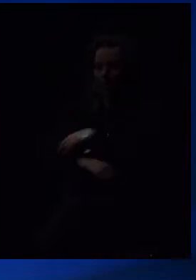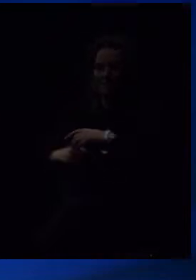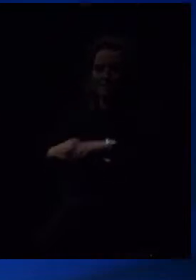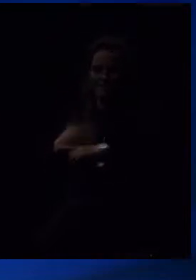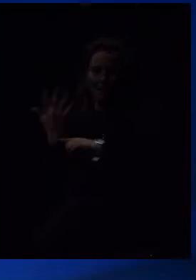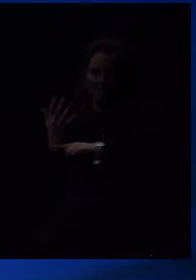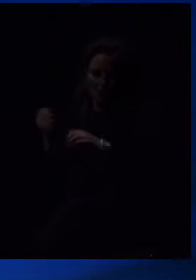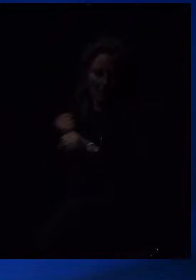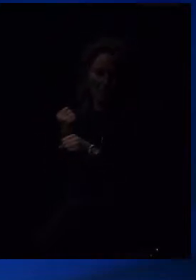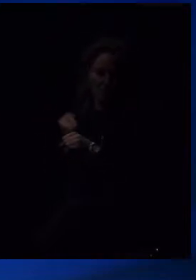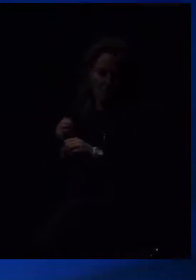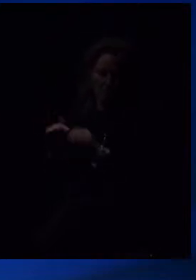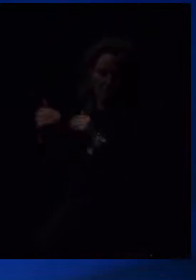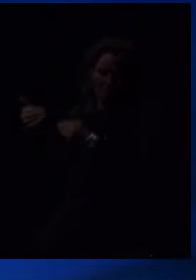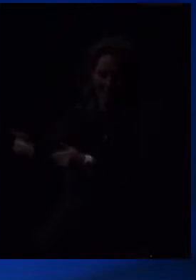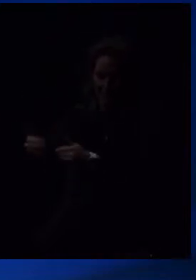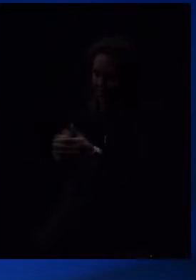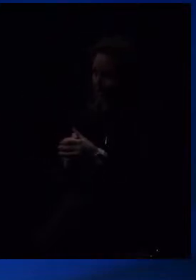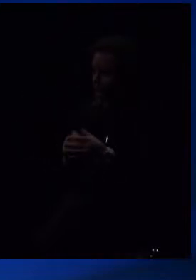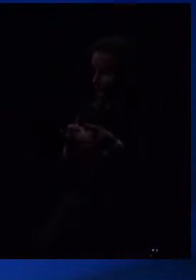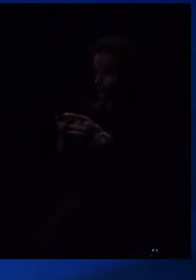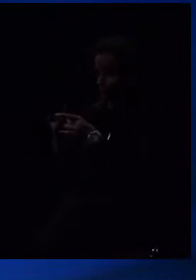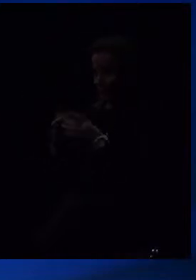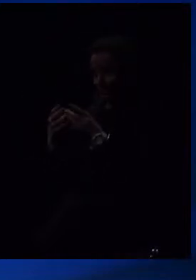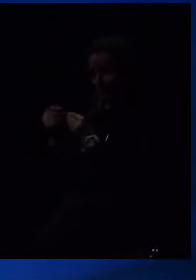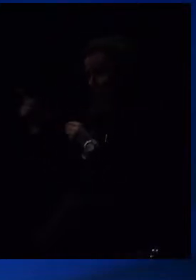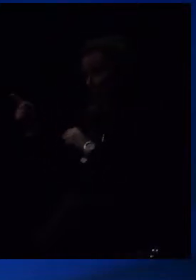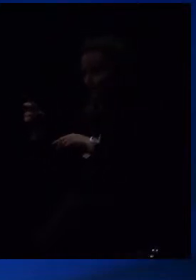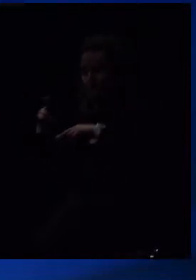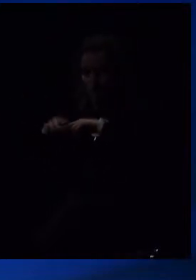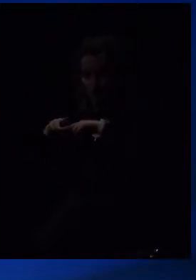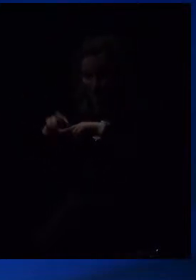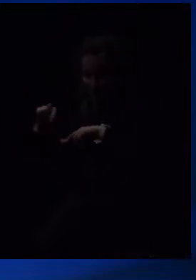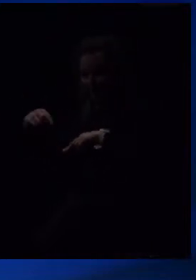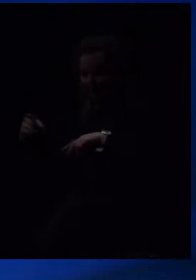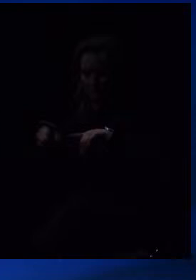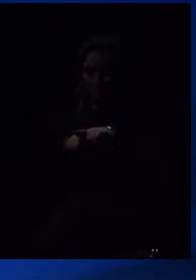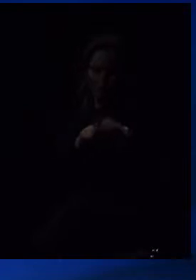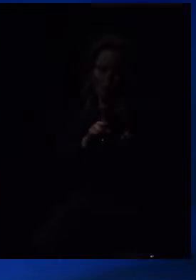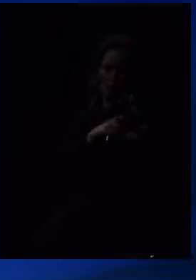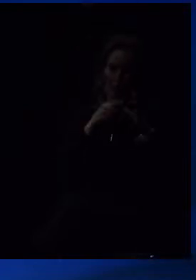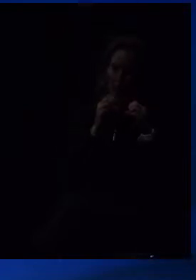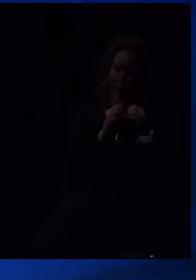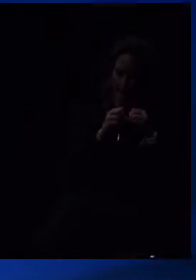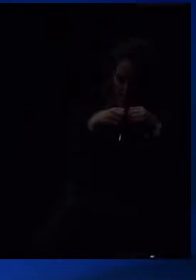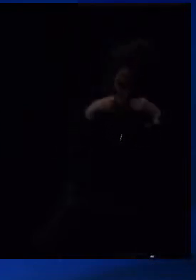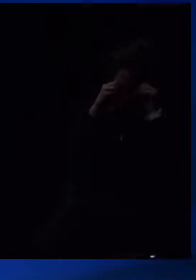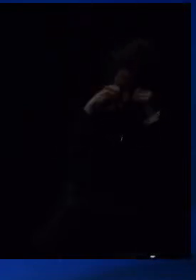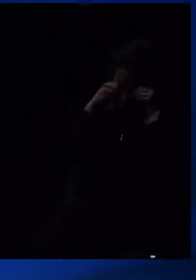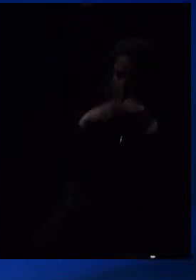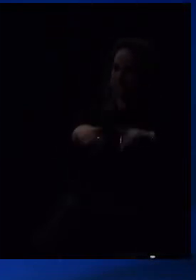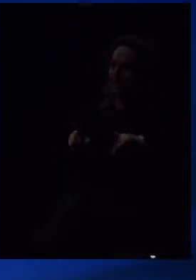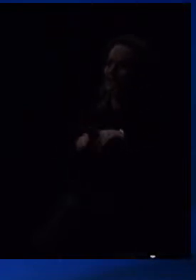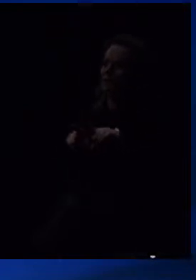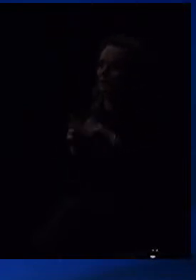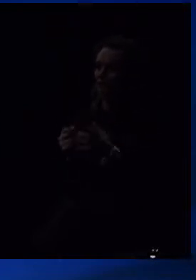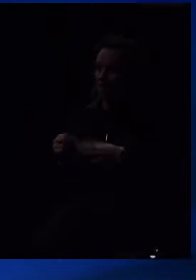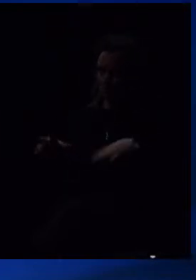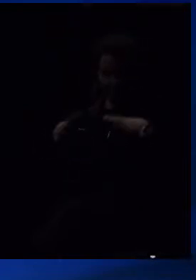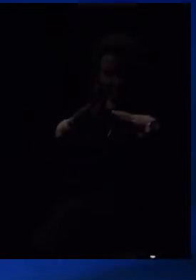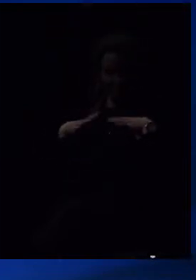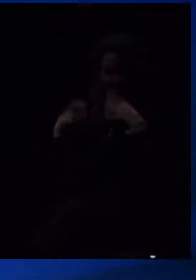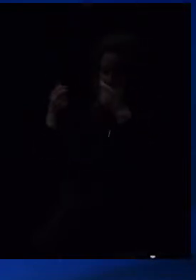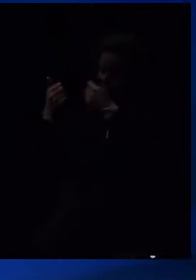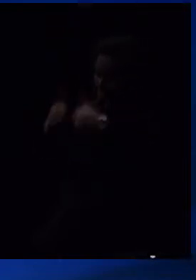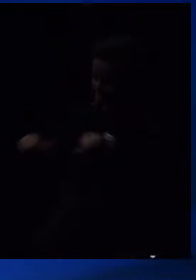stage, together with Florine and the lab, and yeah, we were basically preparing for final